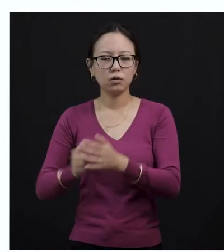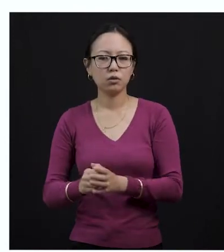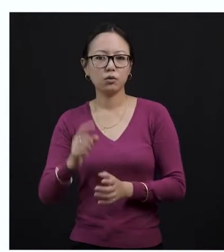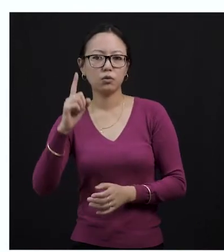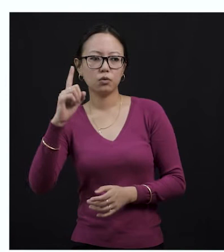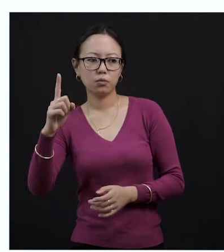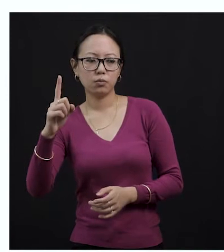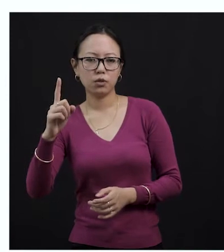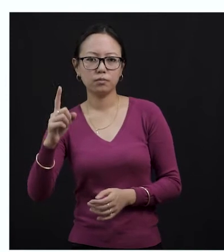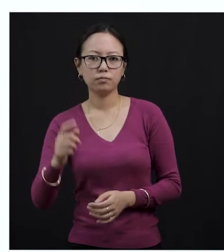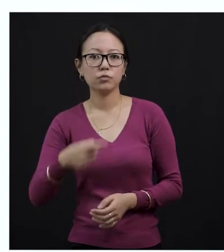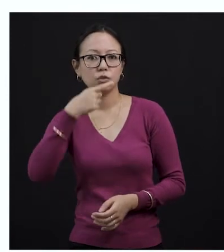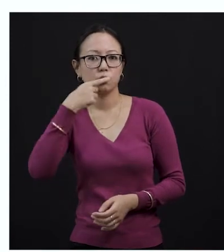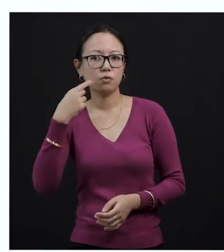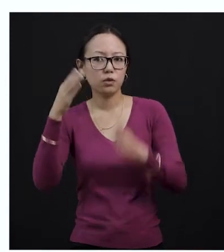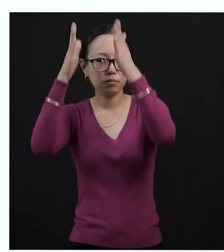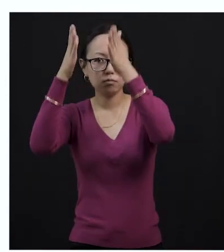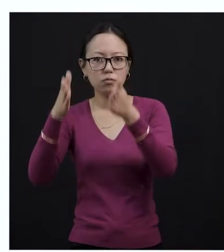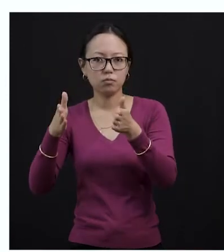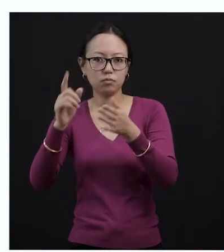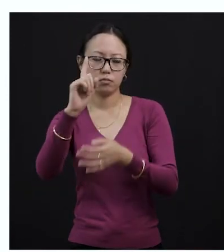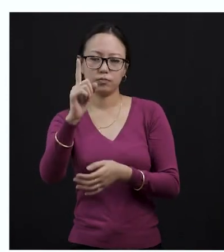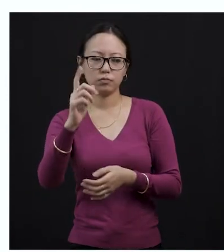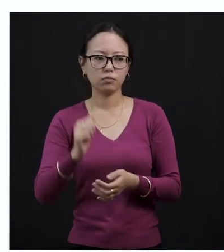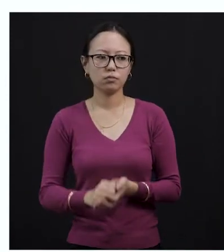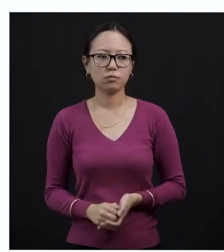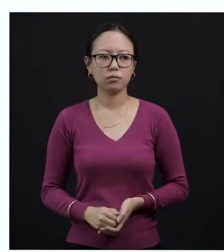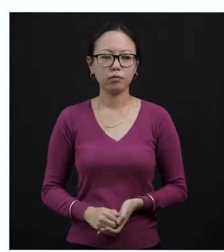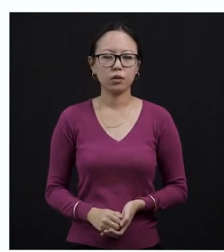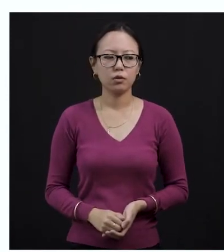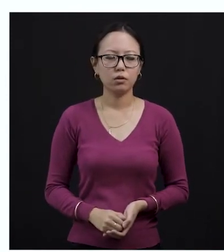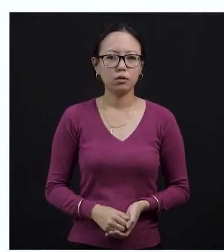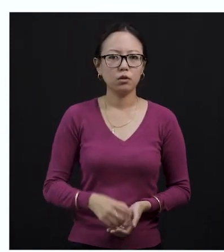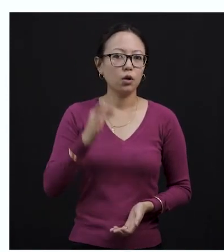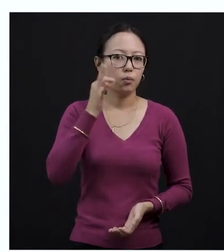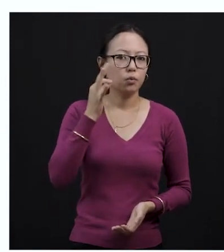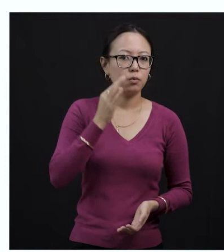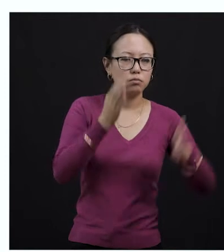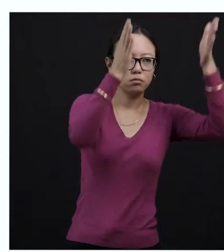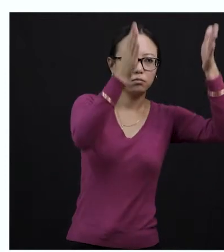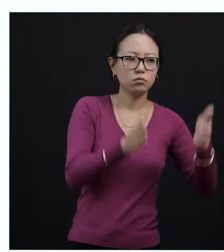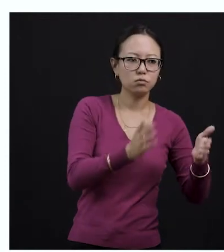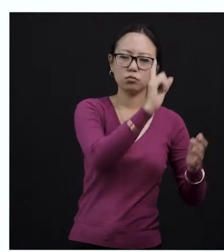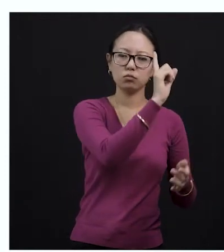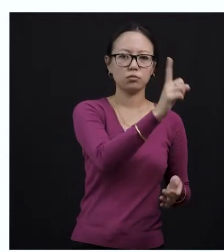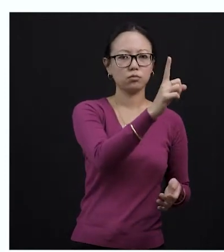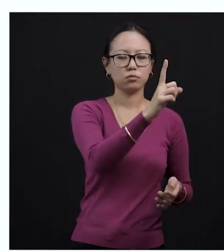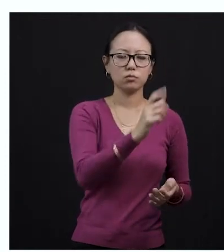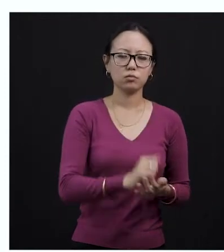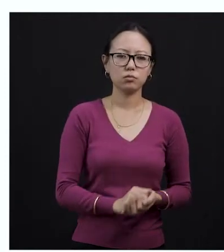there's a red strip here, one red strip. In tens place, we will write 1 again because there's